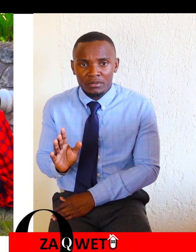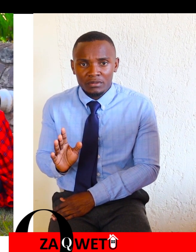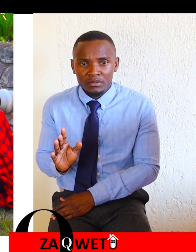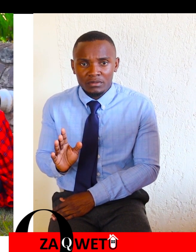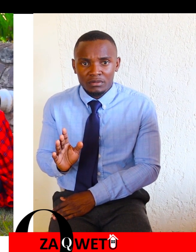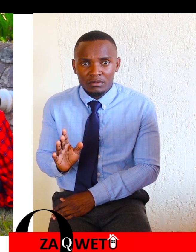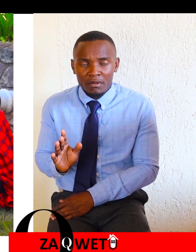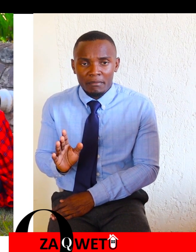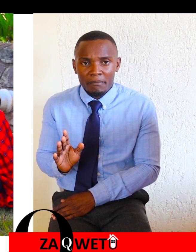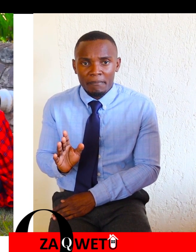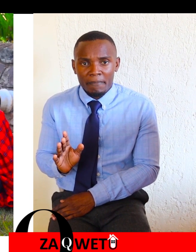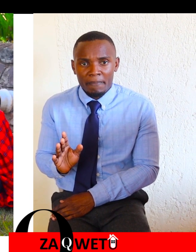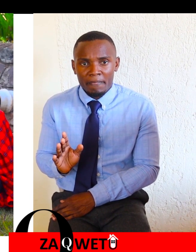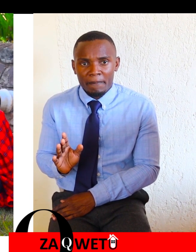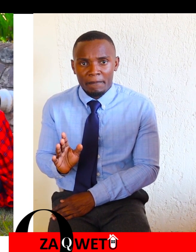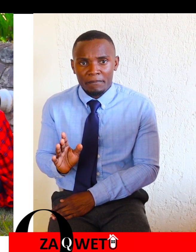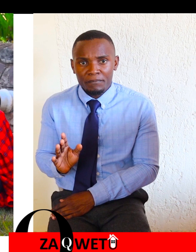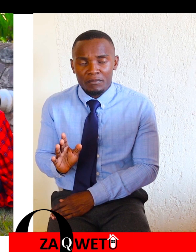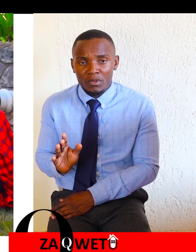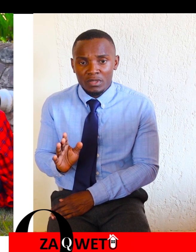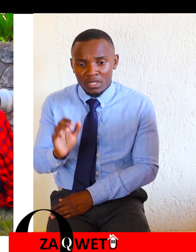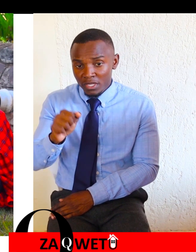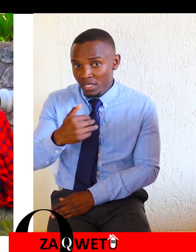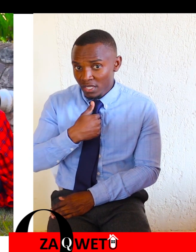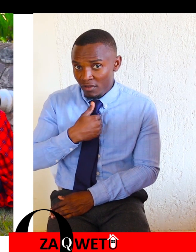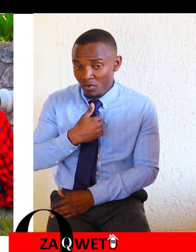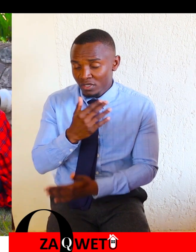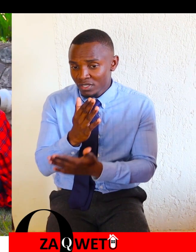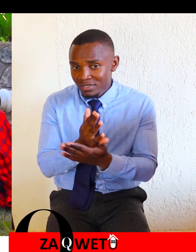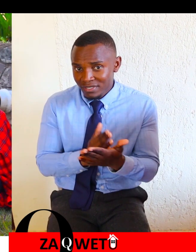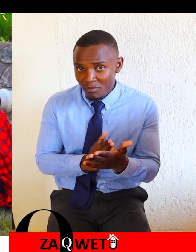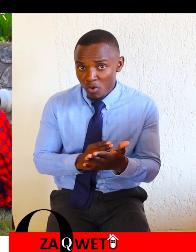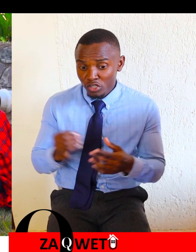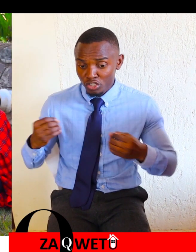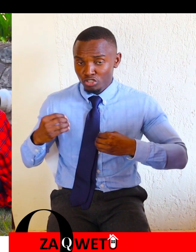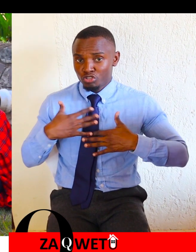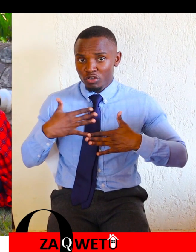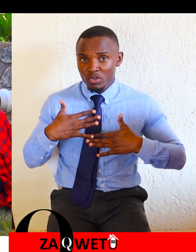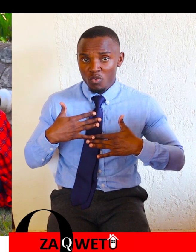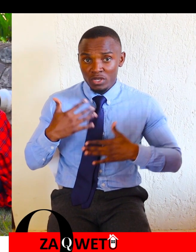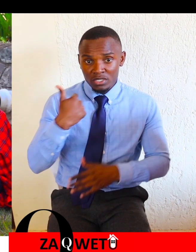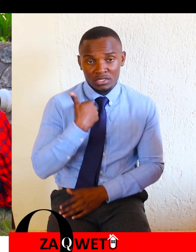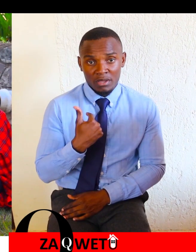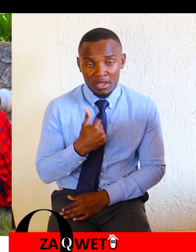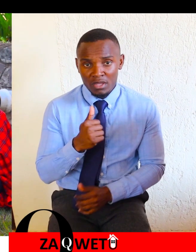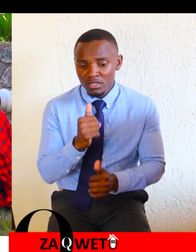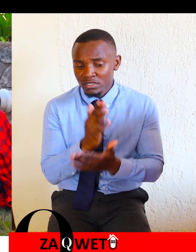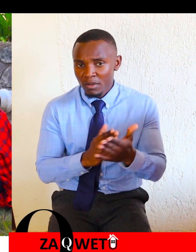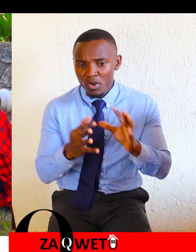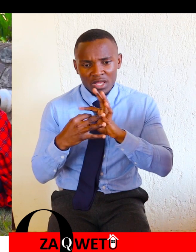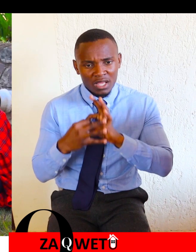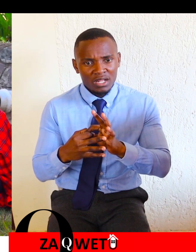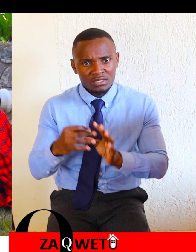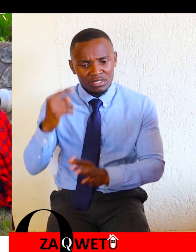expression-wise. Although there are some bits of staggering statistics where some